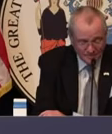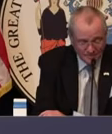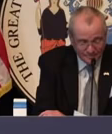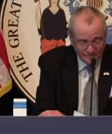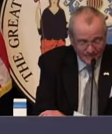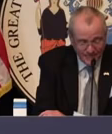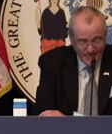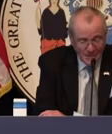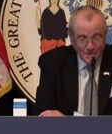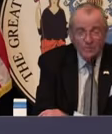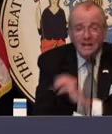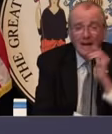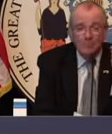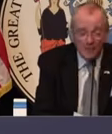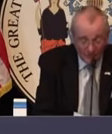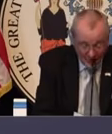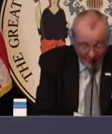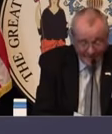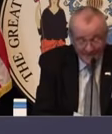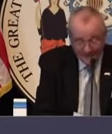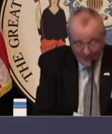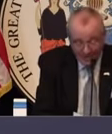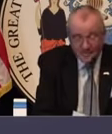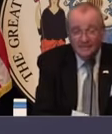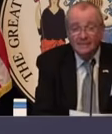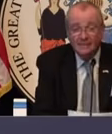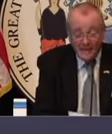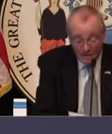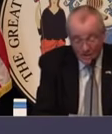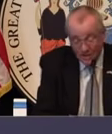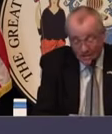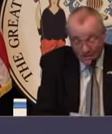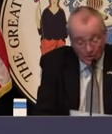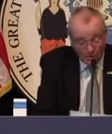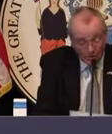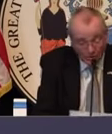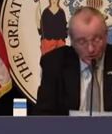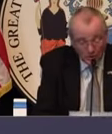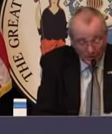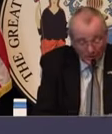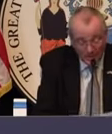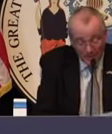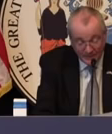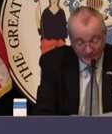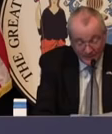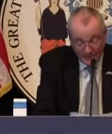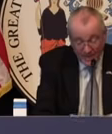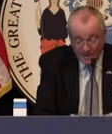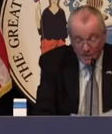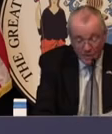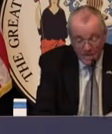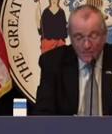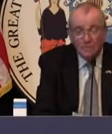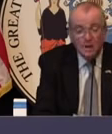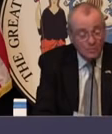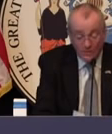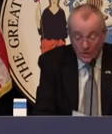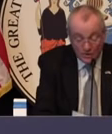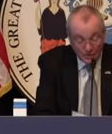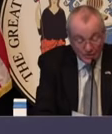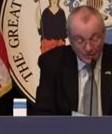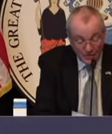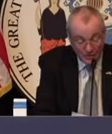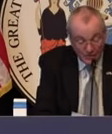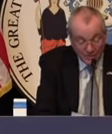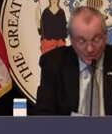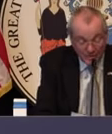Chuck. So may God bless Eddie, Carolyn, and Chuck, and all who knew and loved them. They, along with every member of our